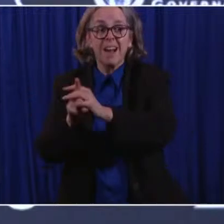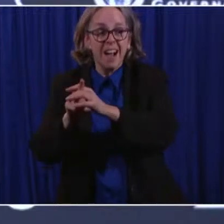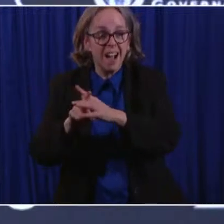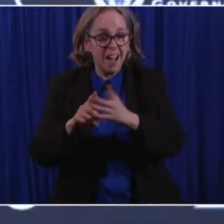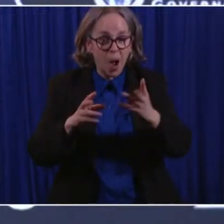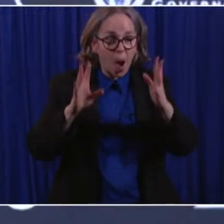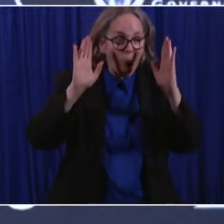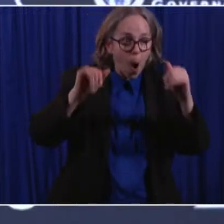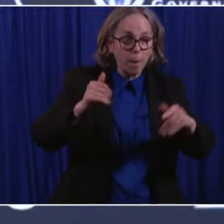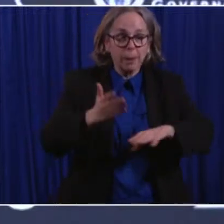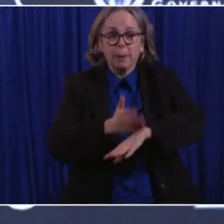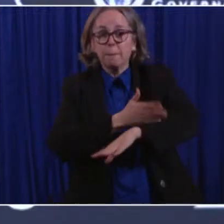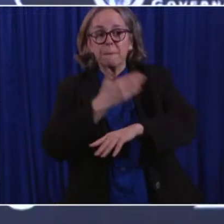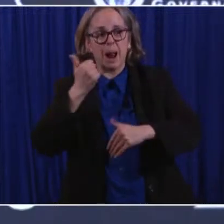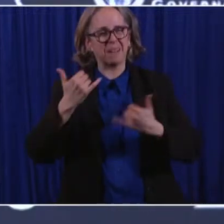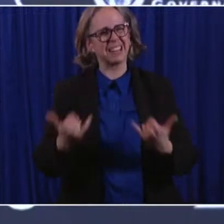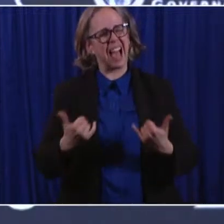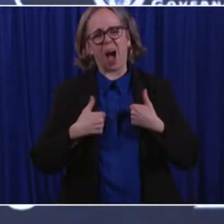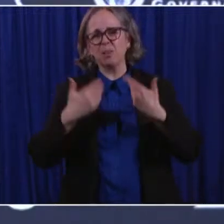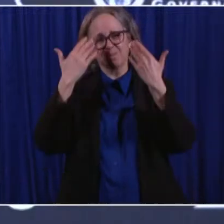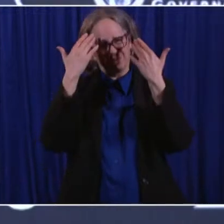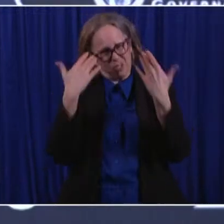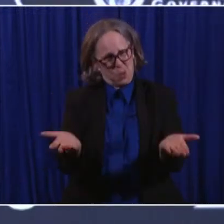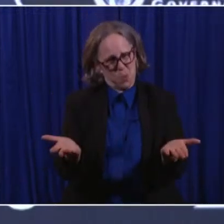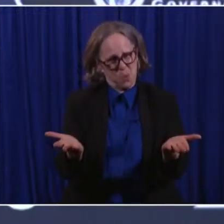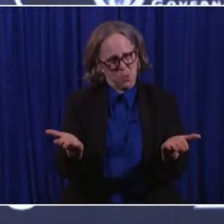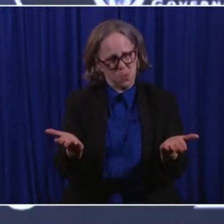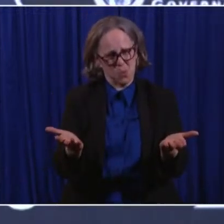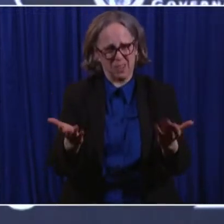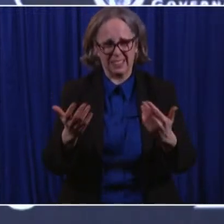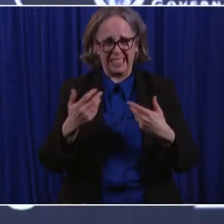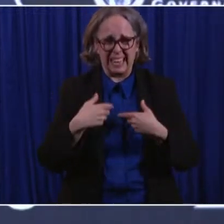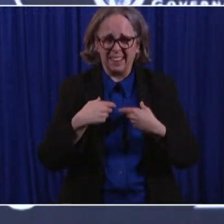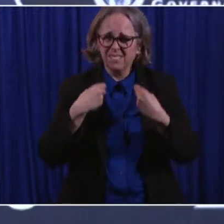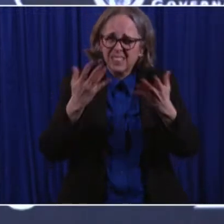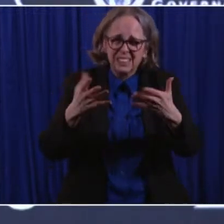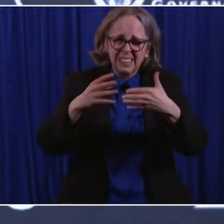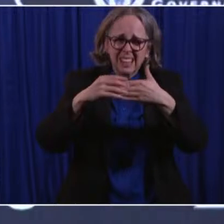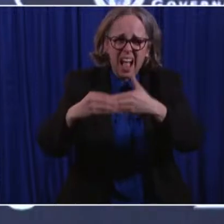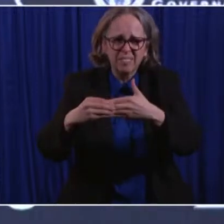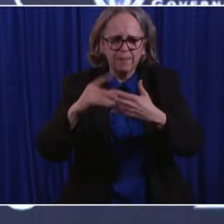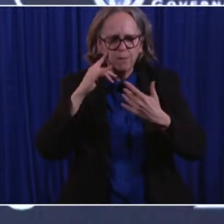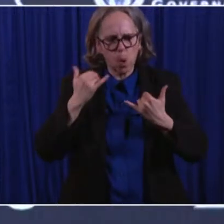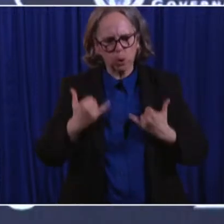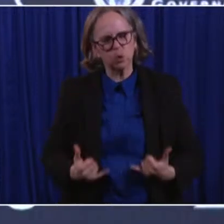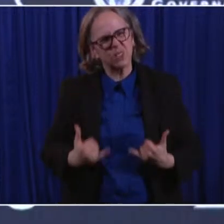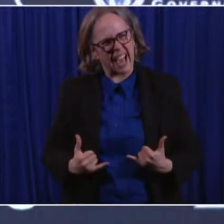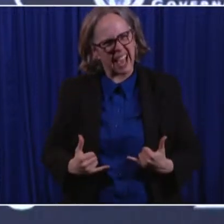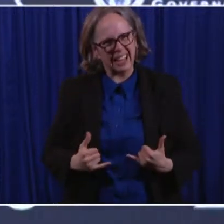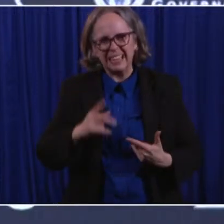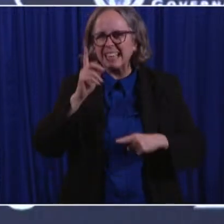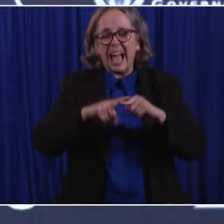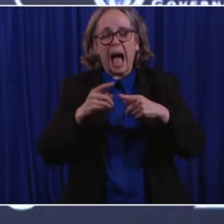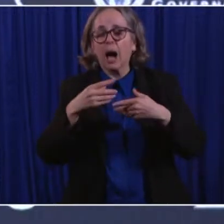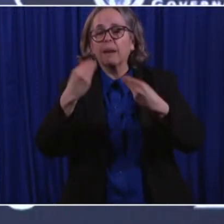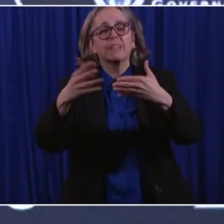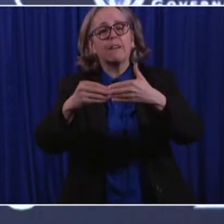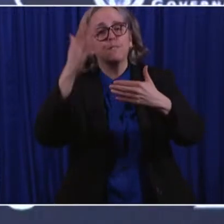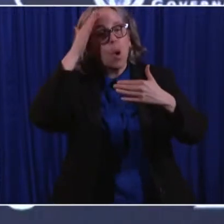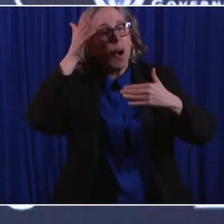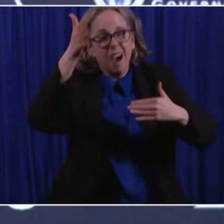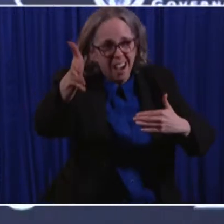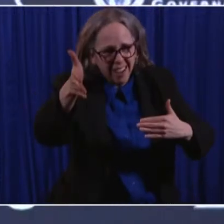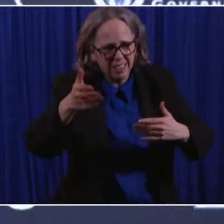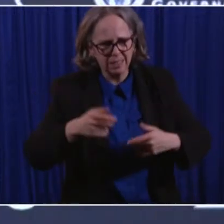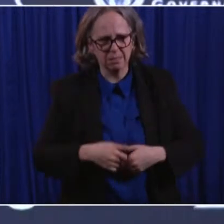know. But today, the advice is and would be wear a mask. Everybody needs to wear a mask. If you're talking